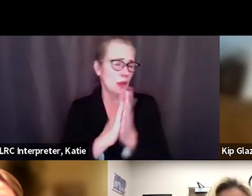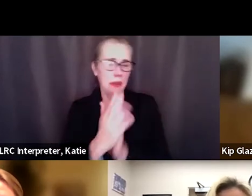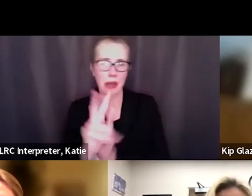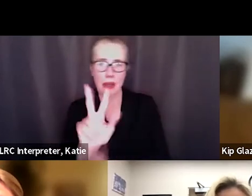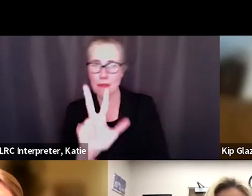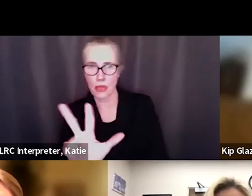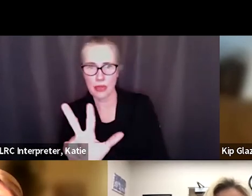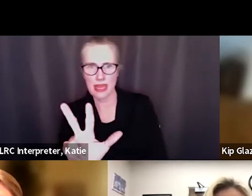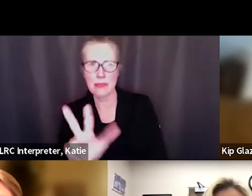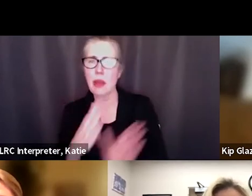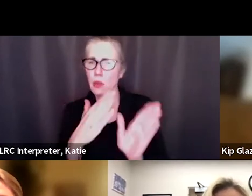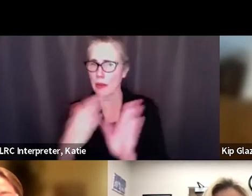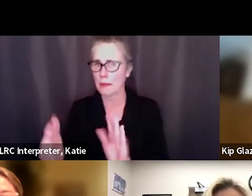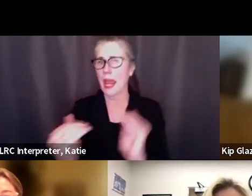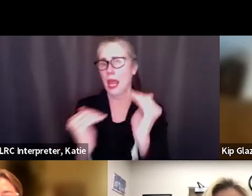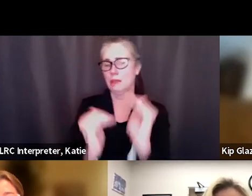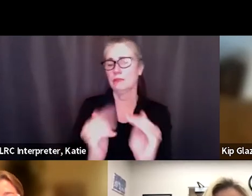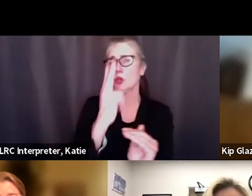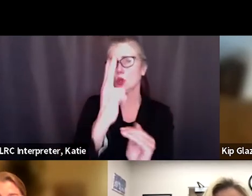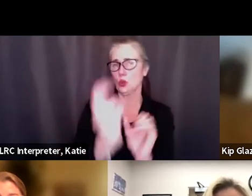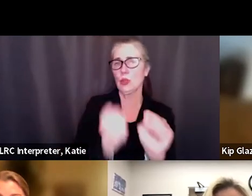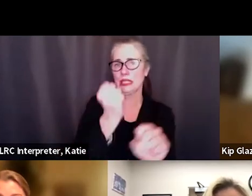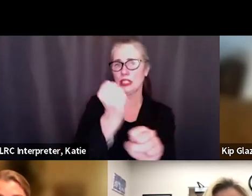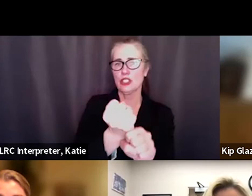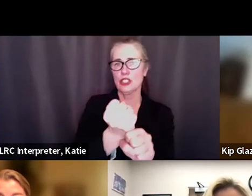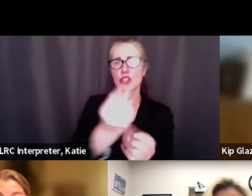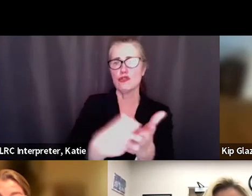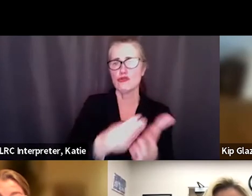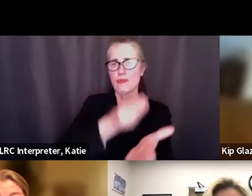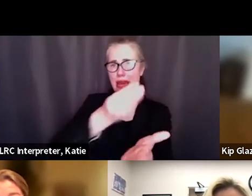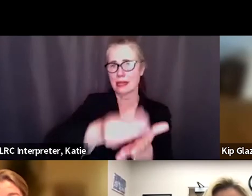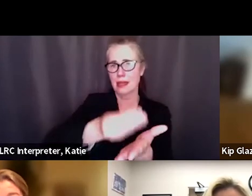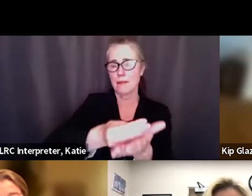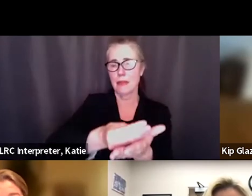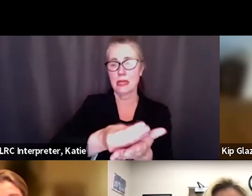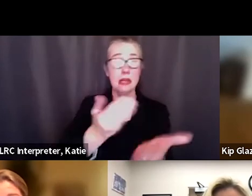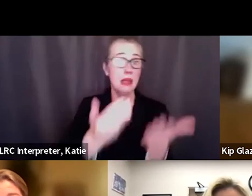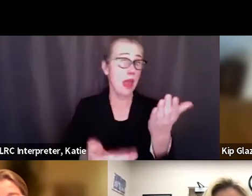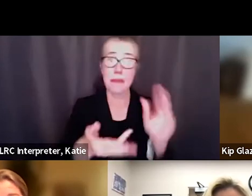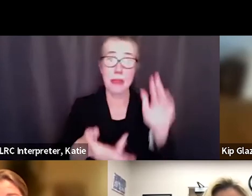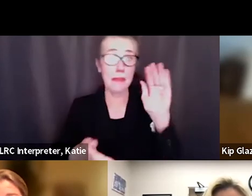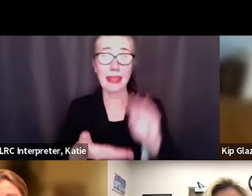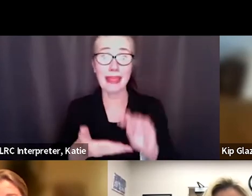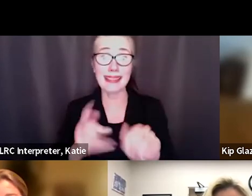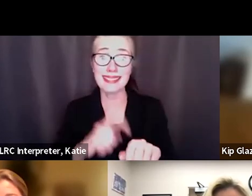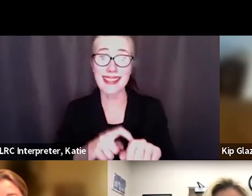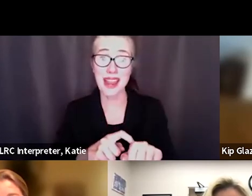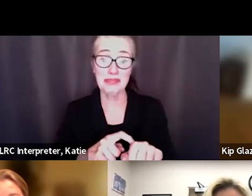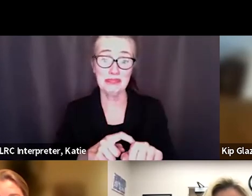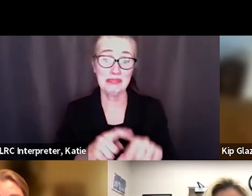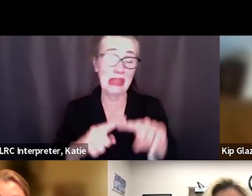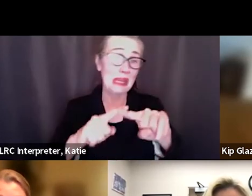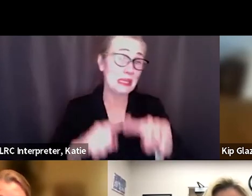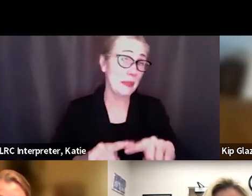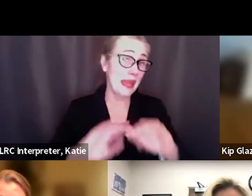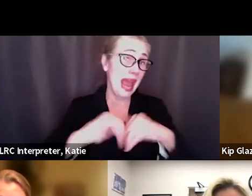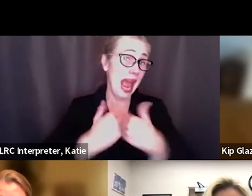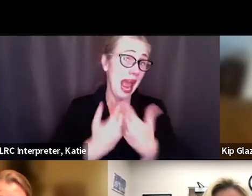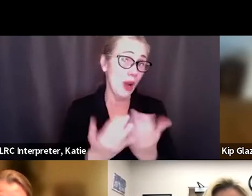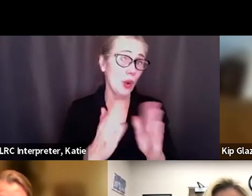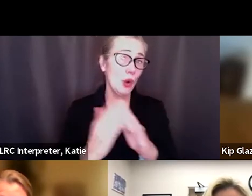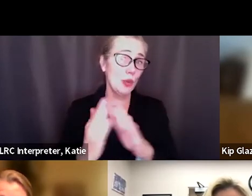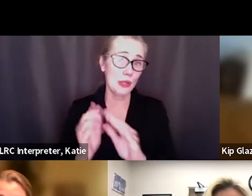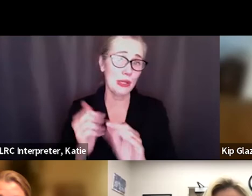two-year plan we currently are working with thank you and it could be shorter i should say that based on how the community responds